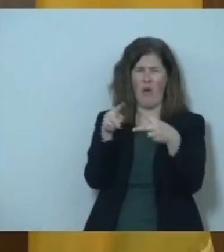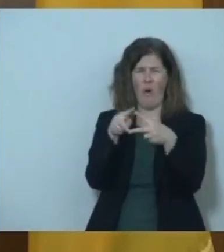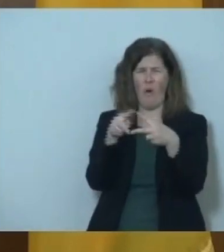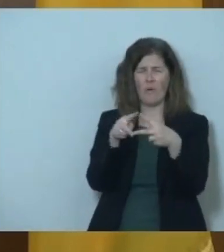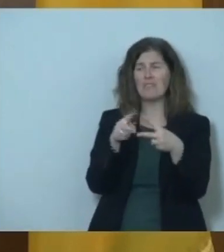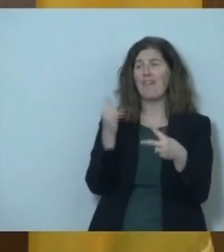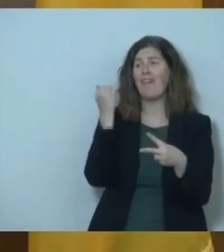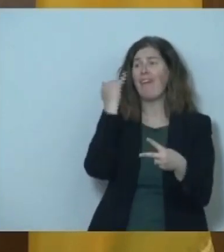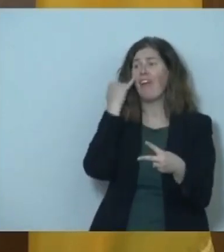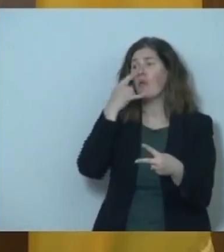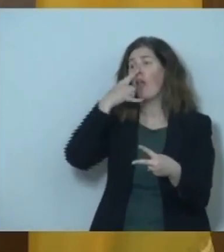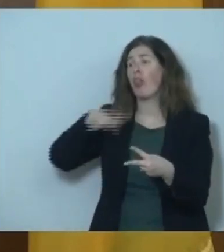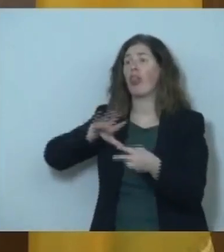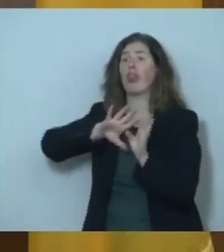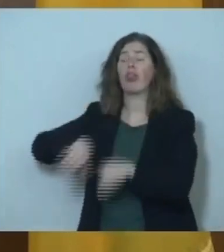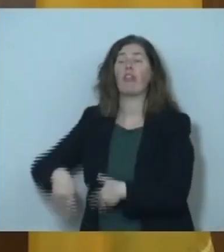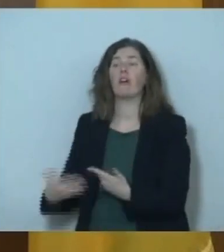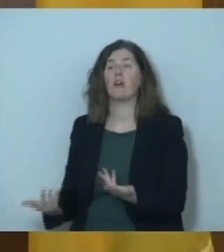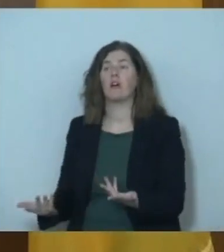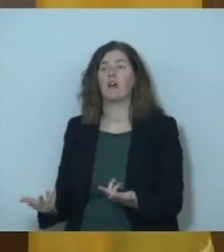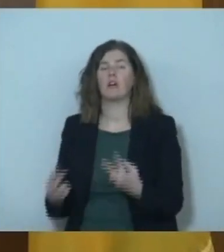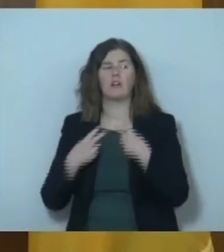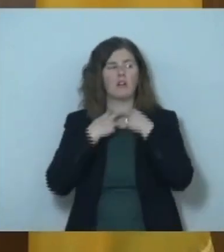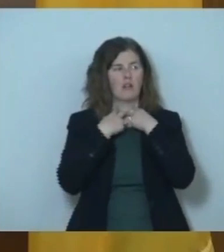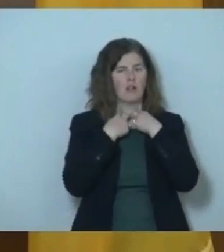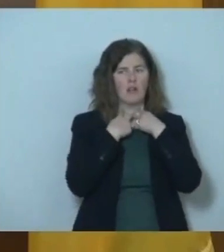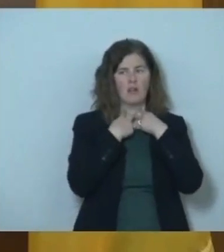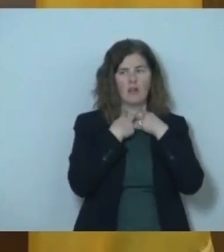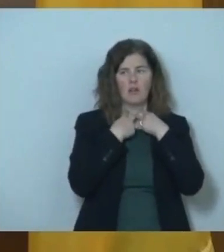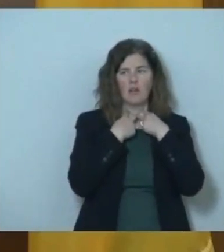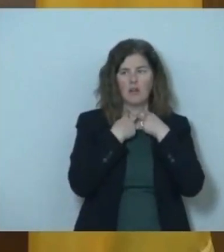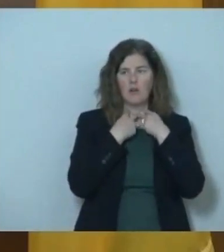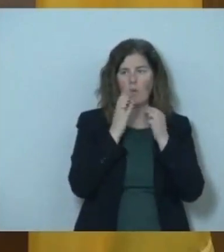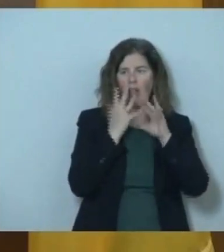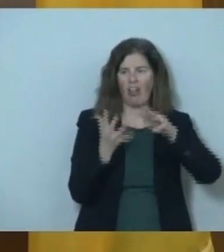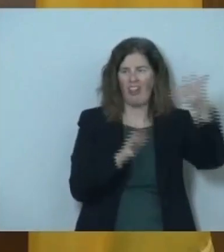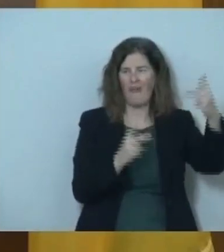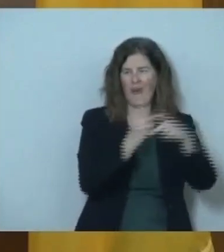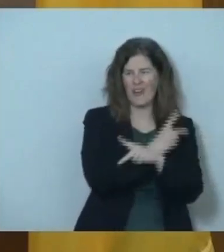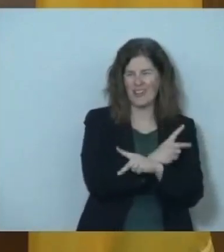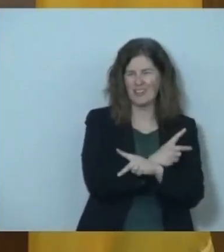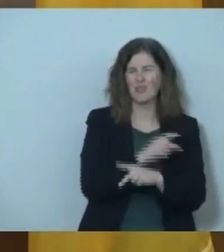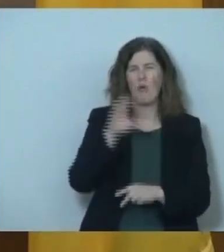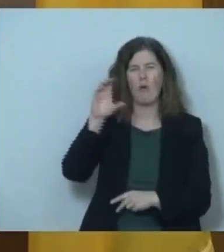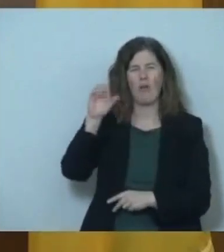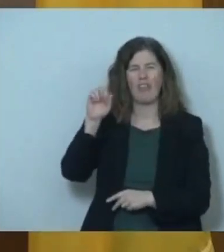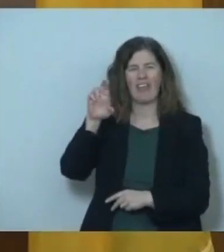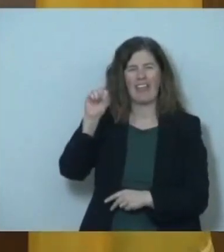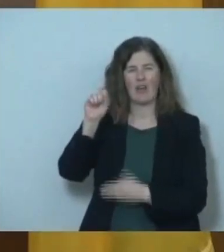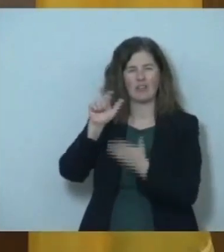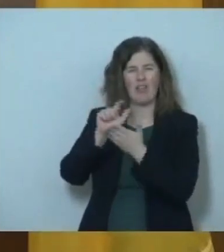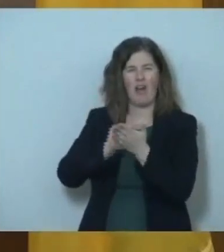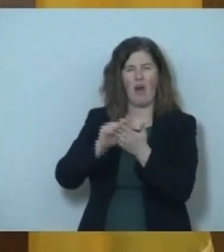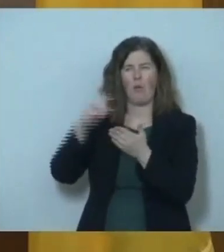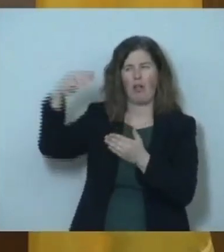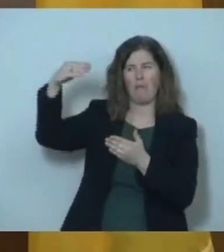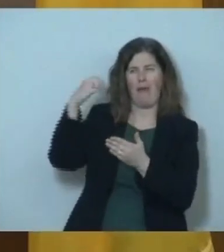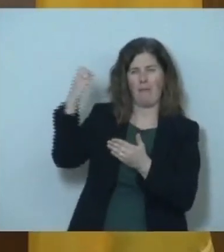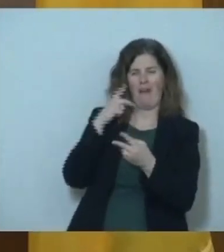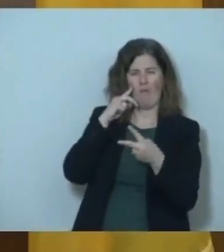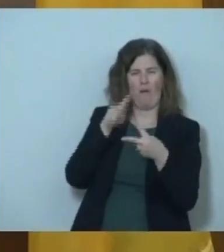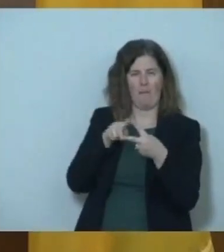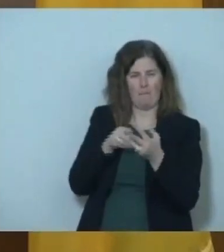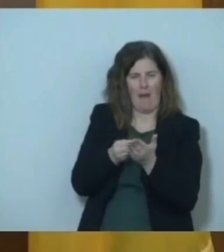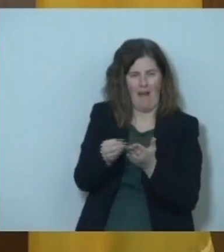those expenditures, we were going to be in real trouble. So the CARES Act reimburses the state for that.